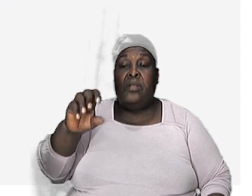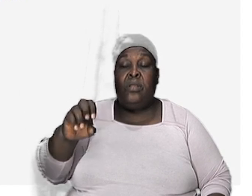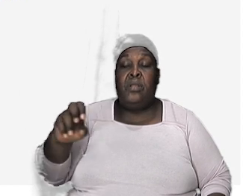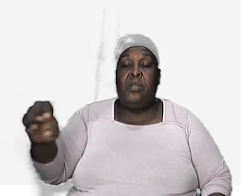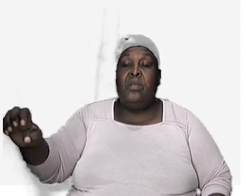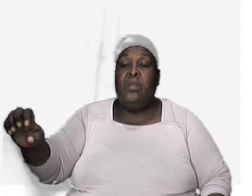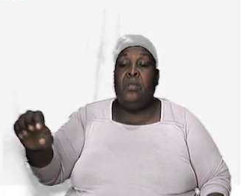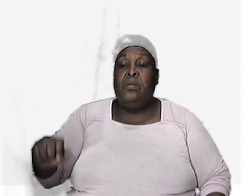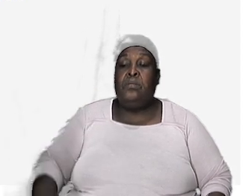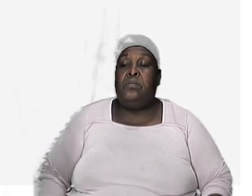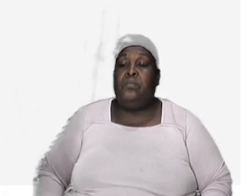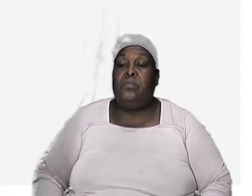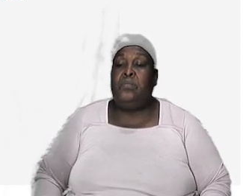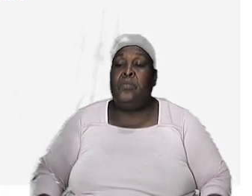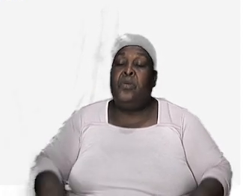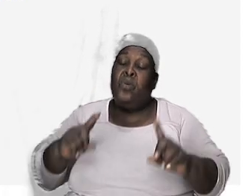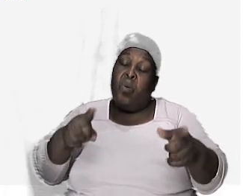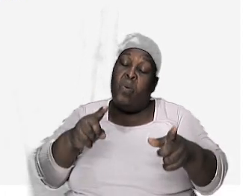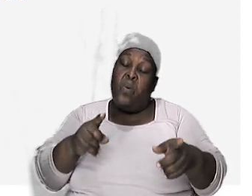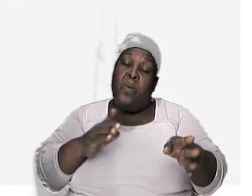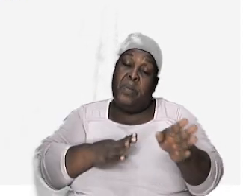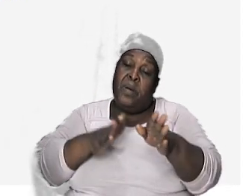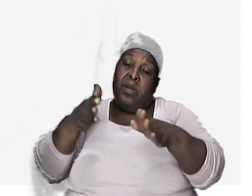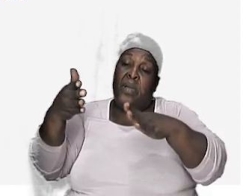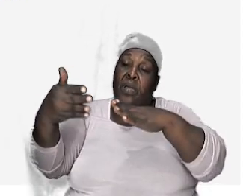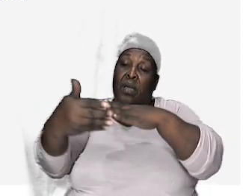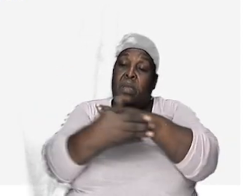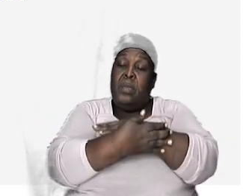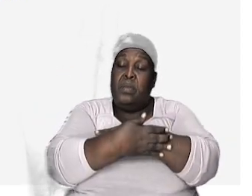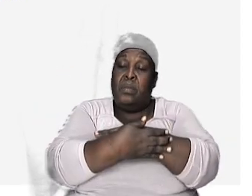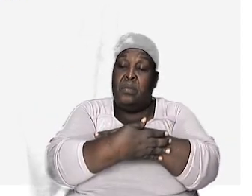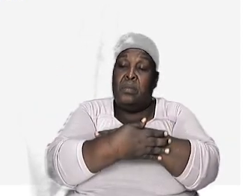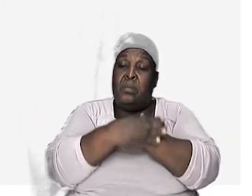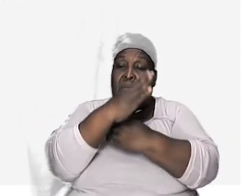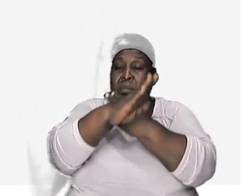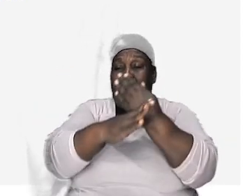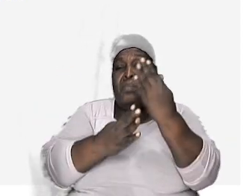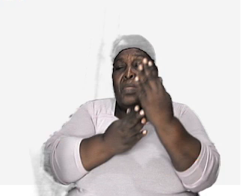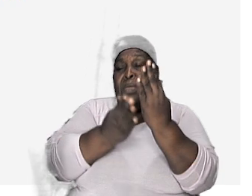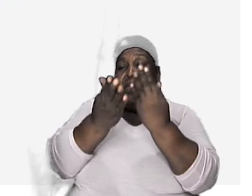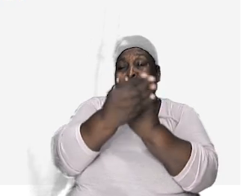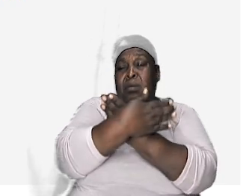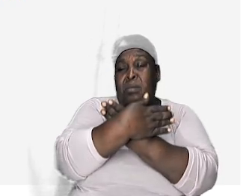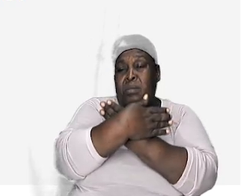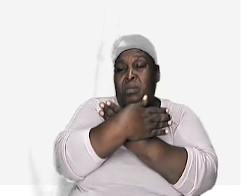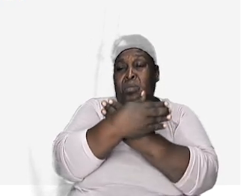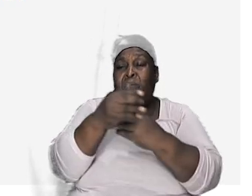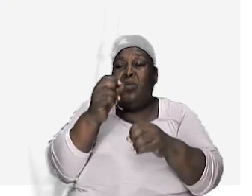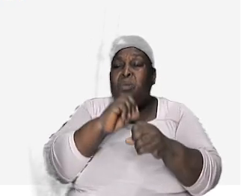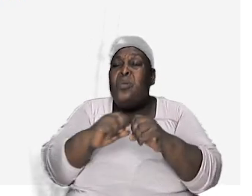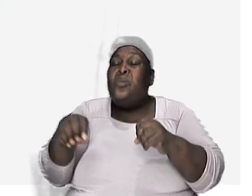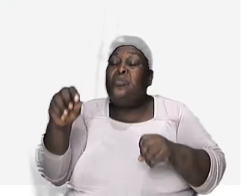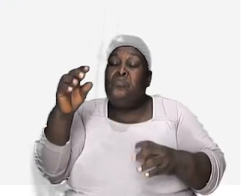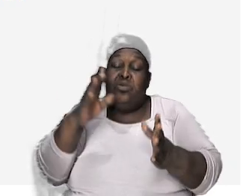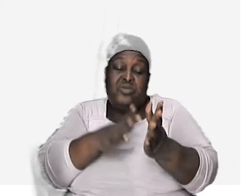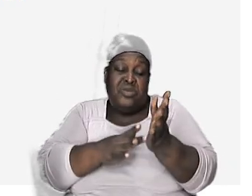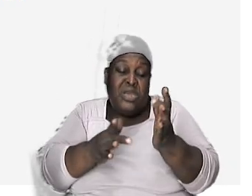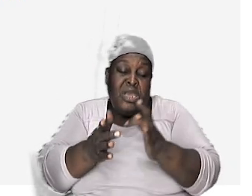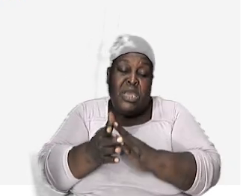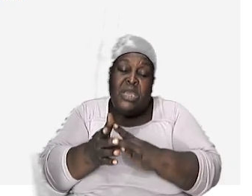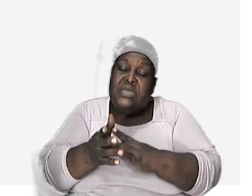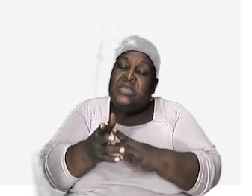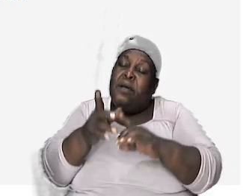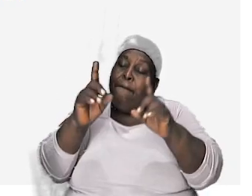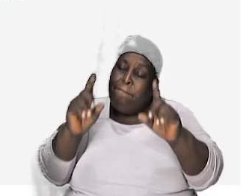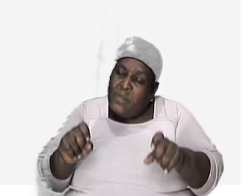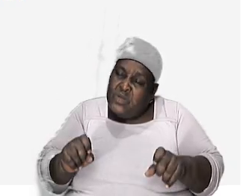Perea. Go around. Don't pass to Samaria. But the Bible said that he must needs pass